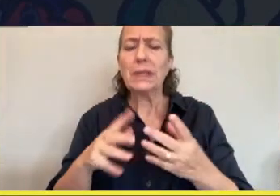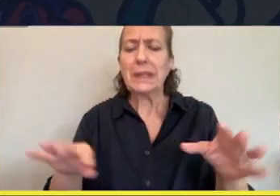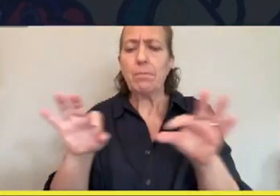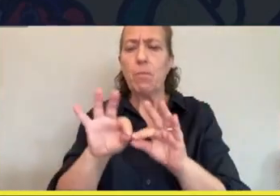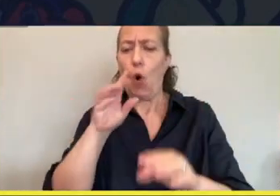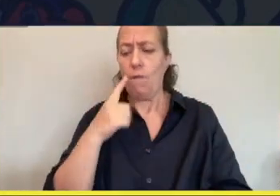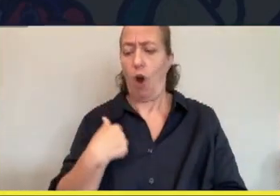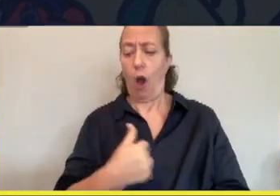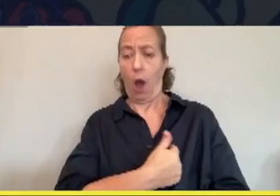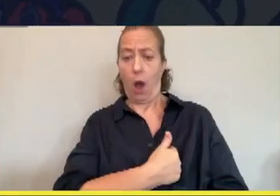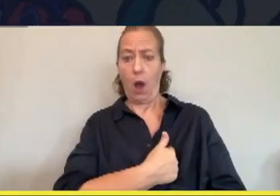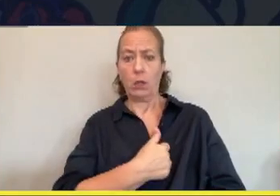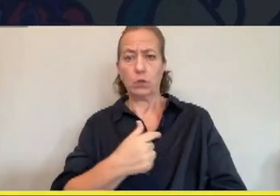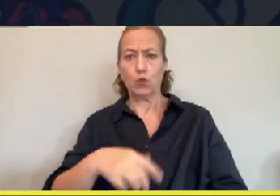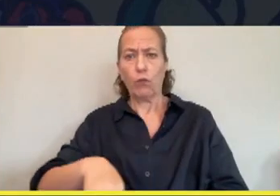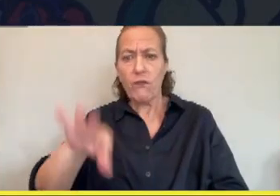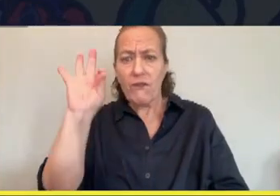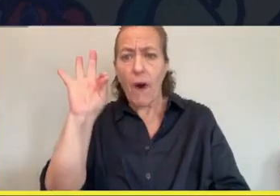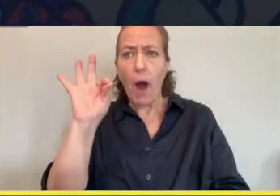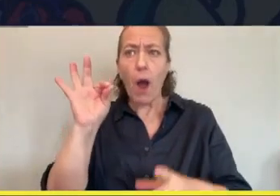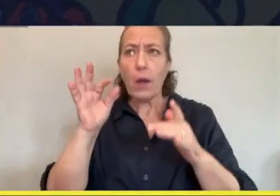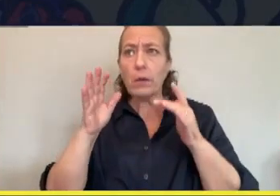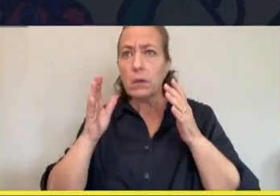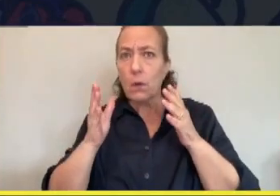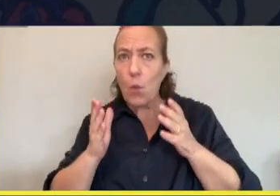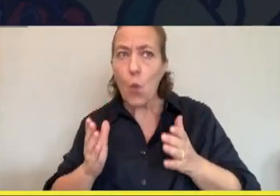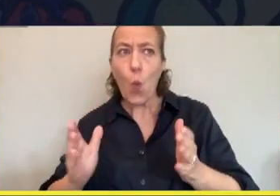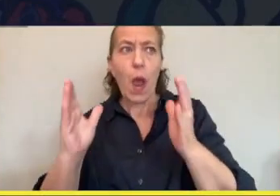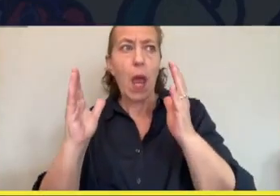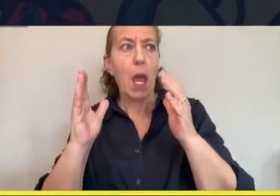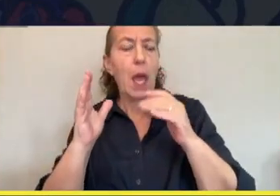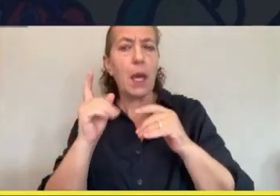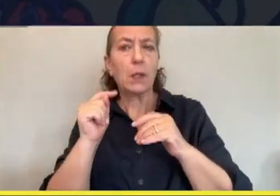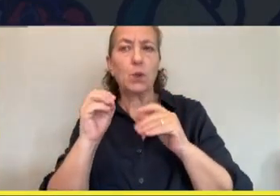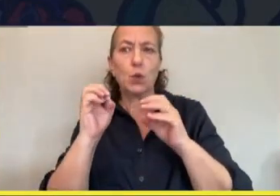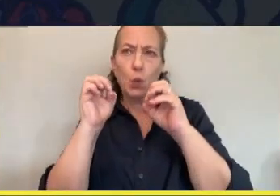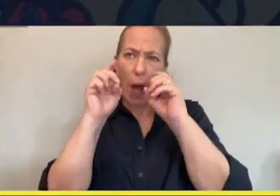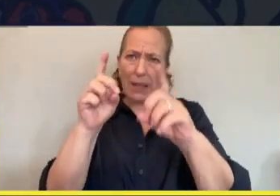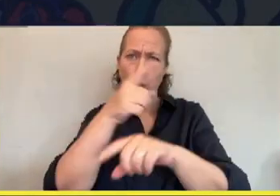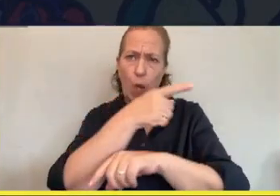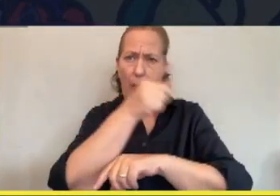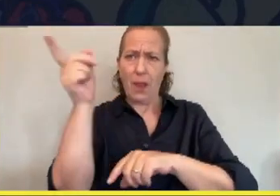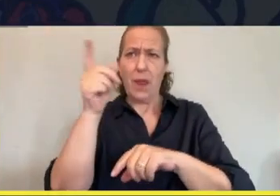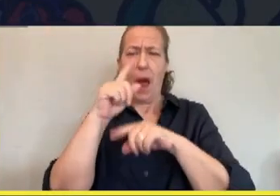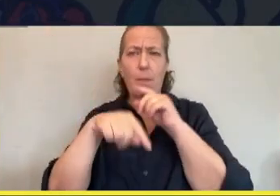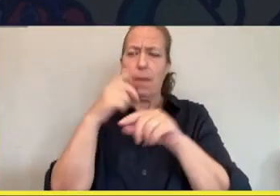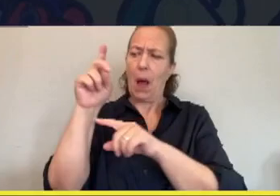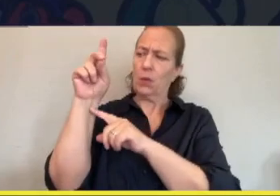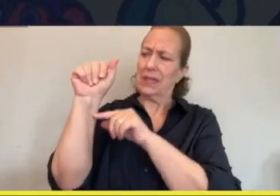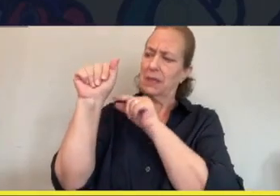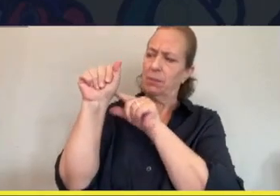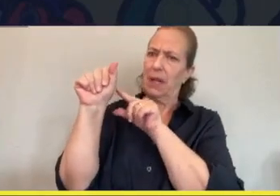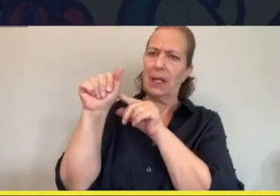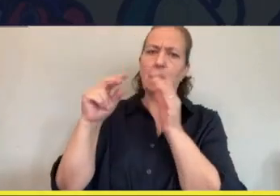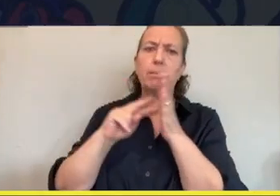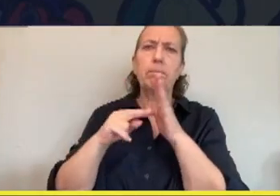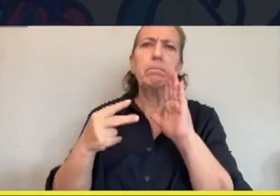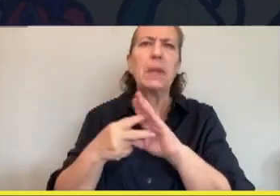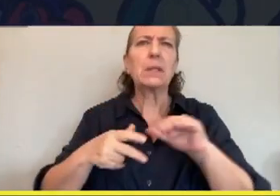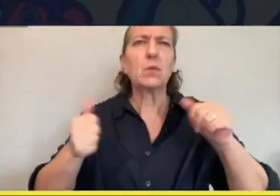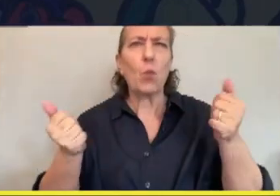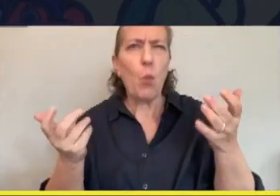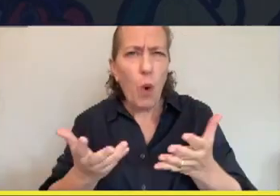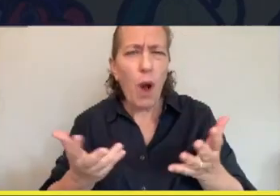a way to basically educate them about what a disability means. So, the poorest